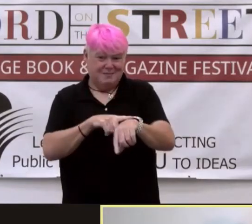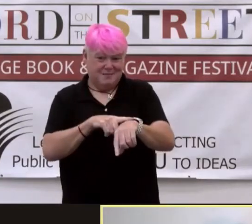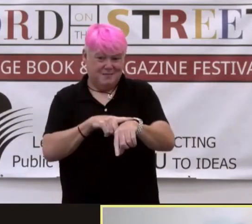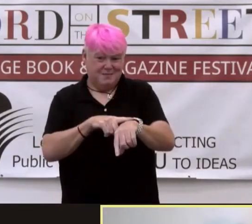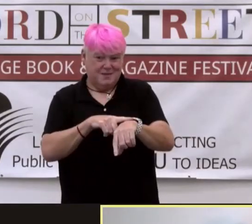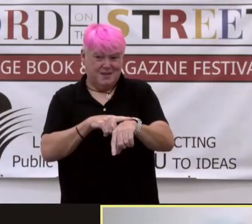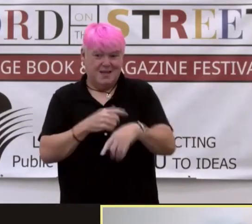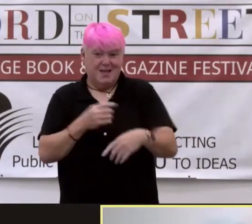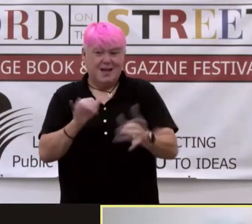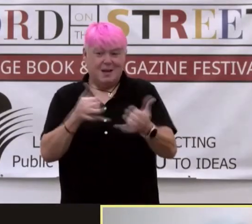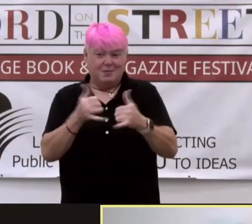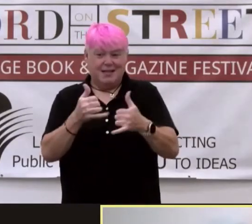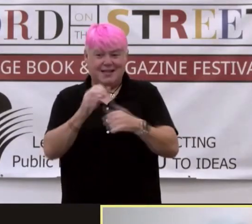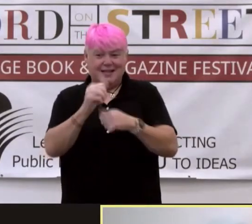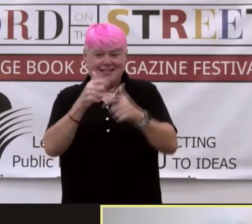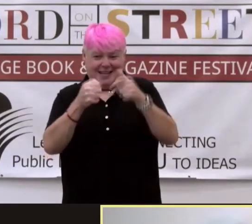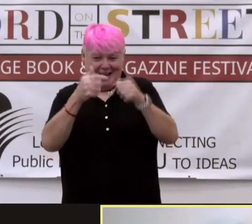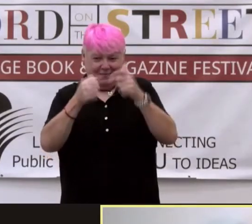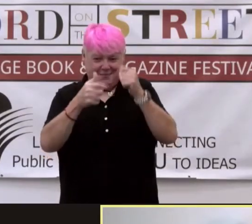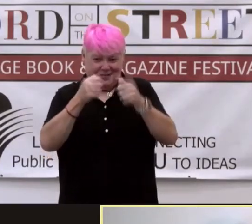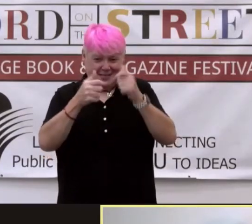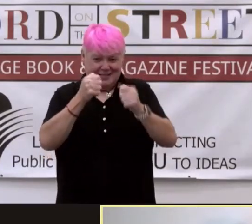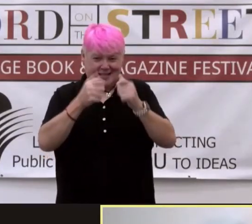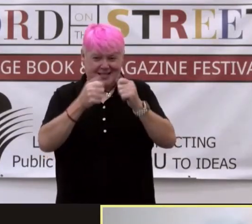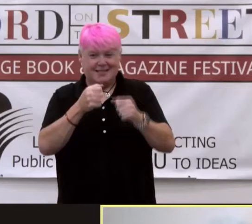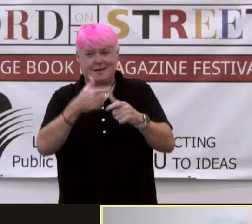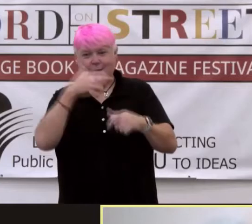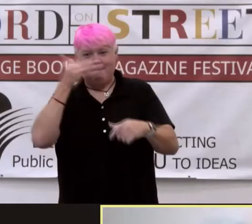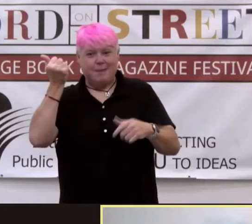games. I think that's what saves me every time.